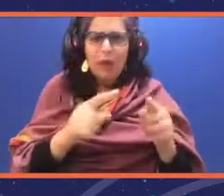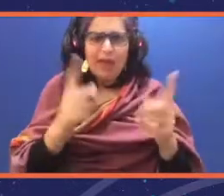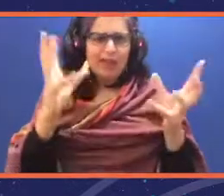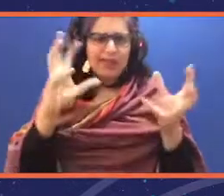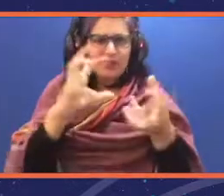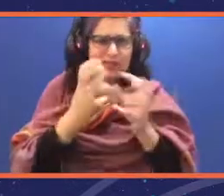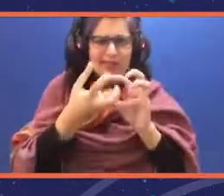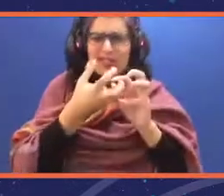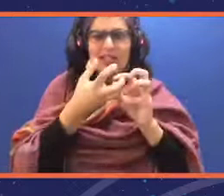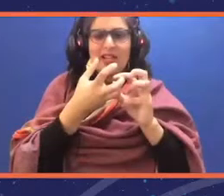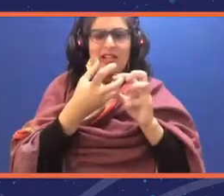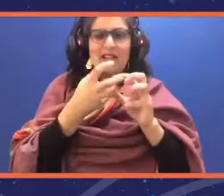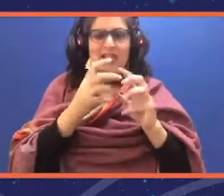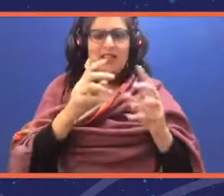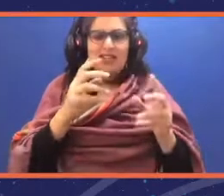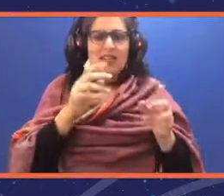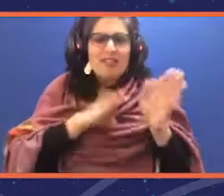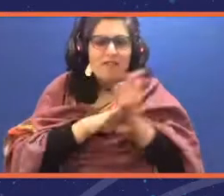together.